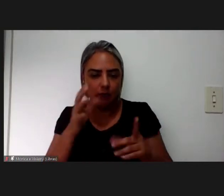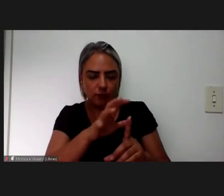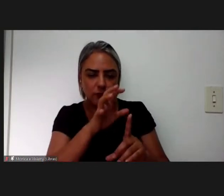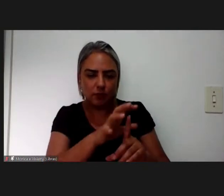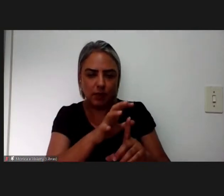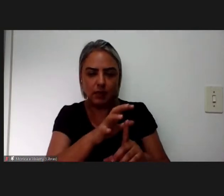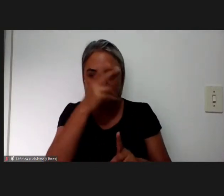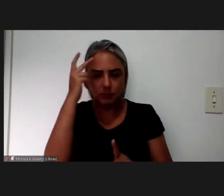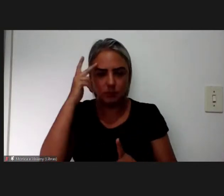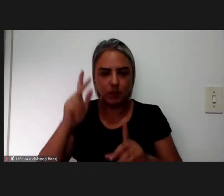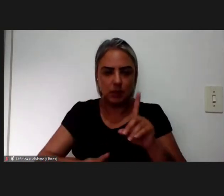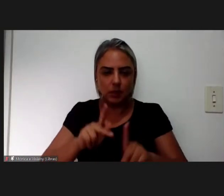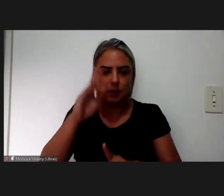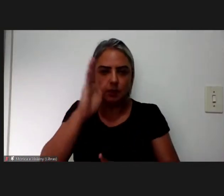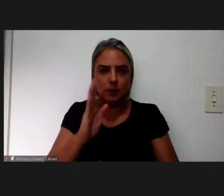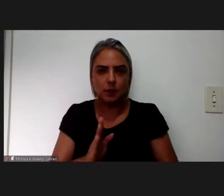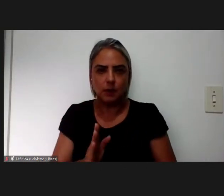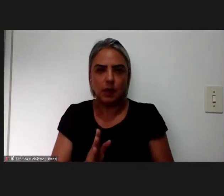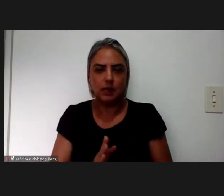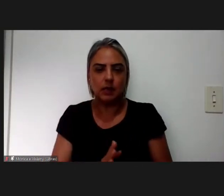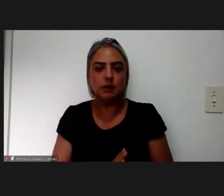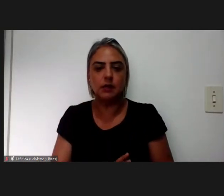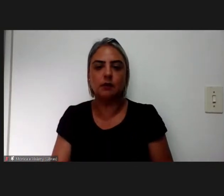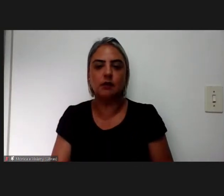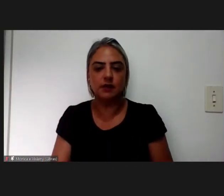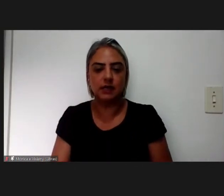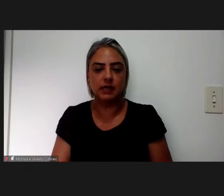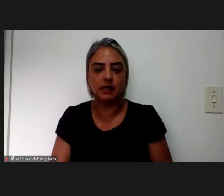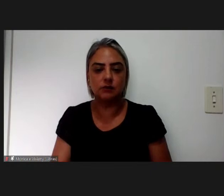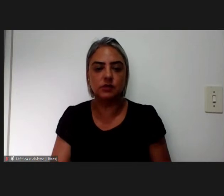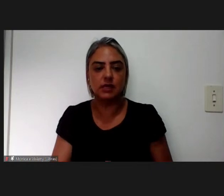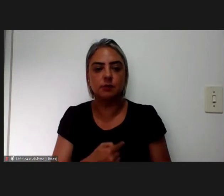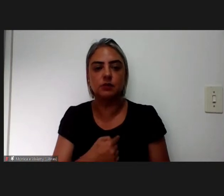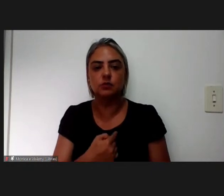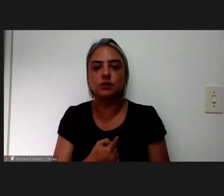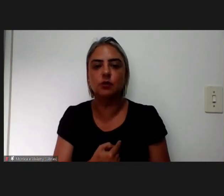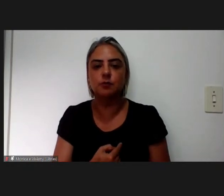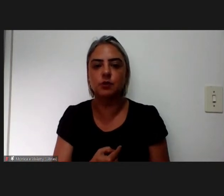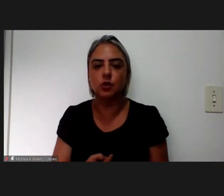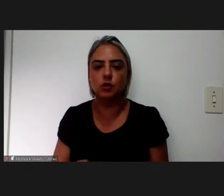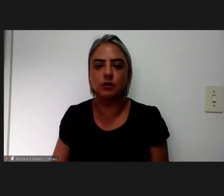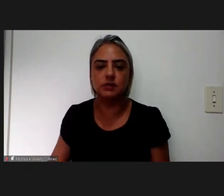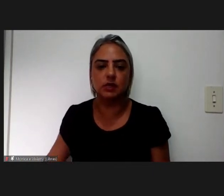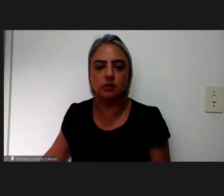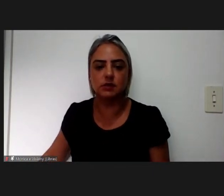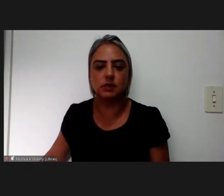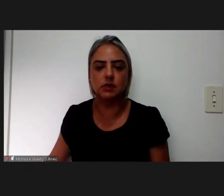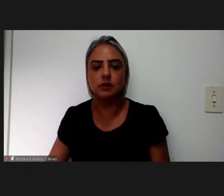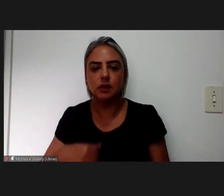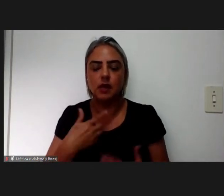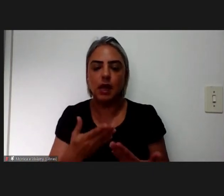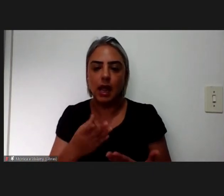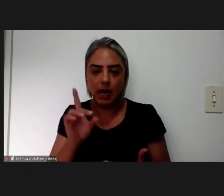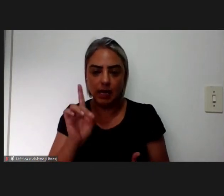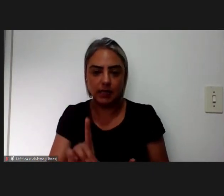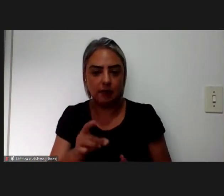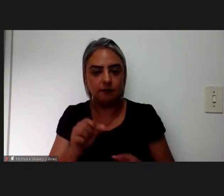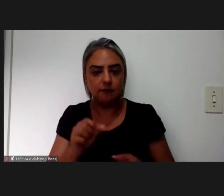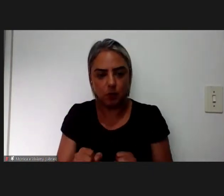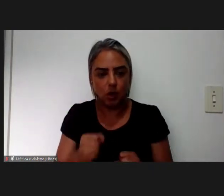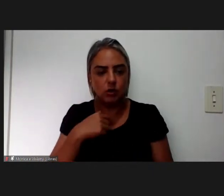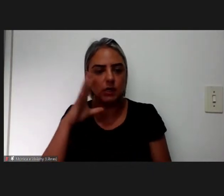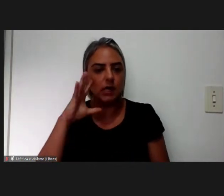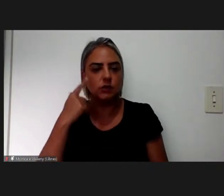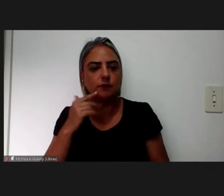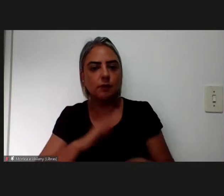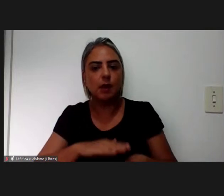diseases of Brazilians. So this is a risk factor that makes people sicker. So primary attention needs to be resolute. It must